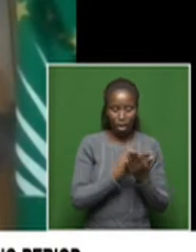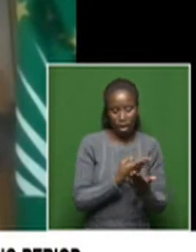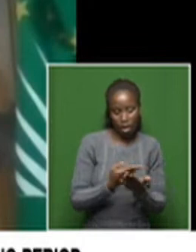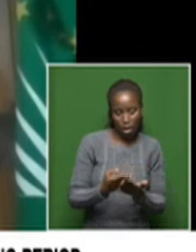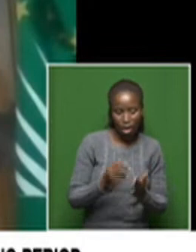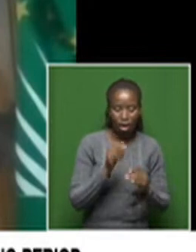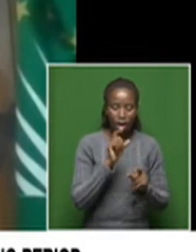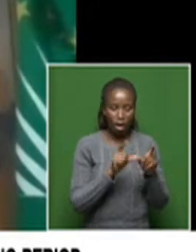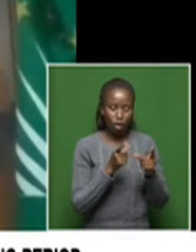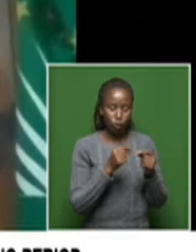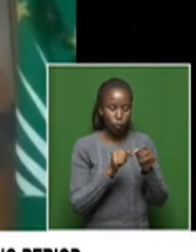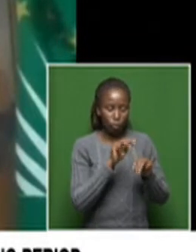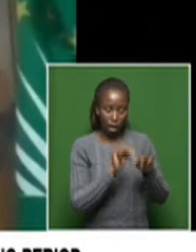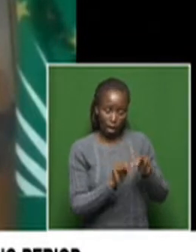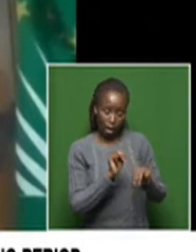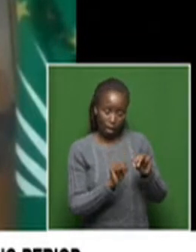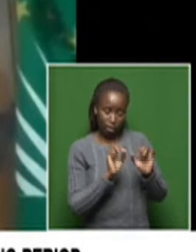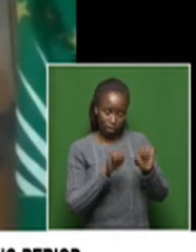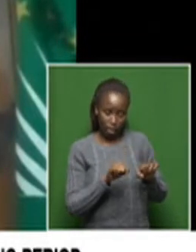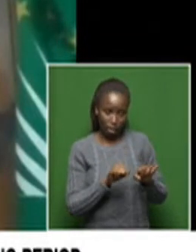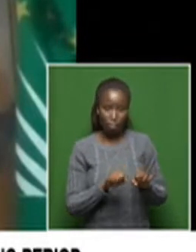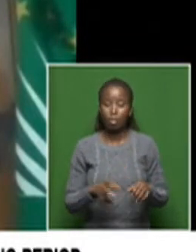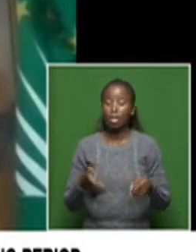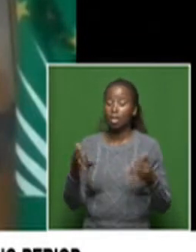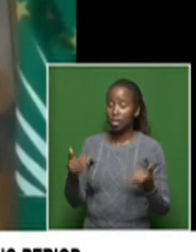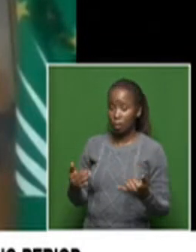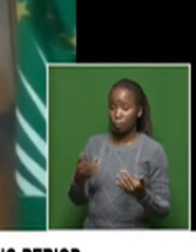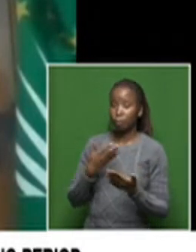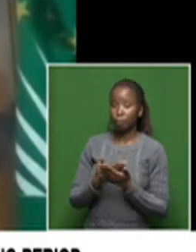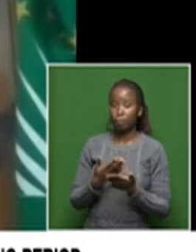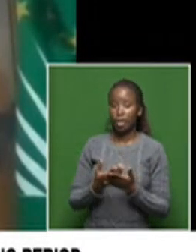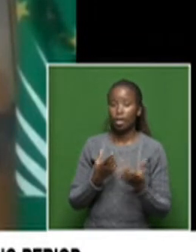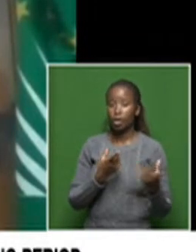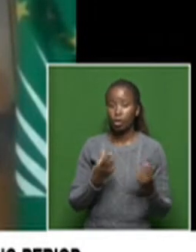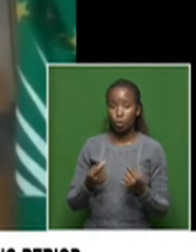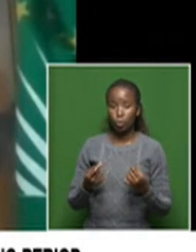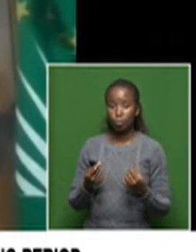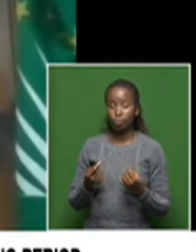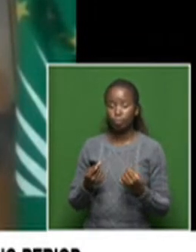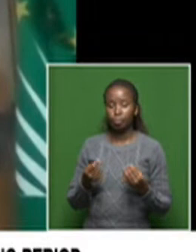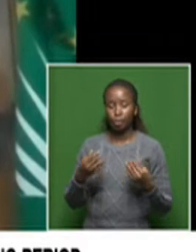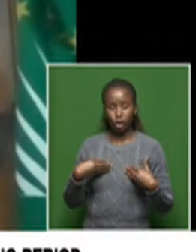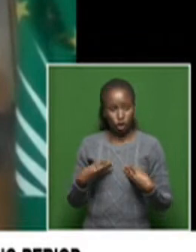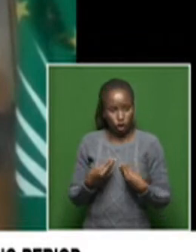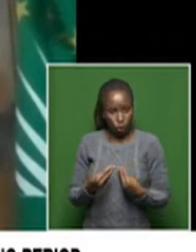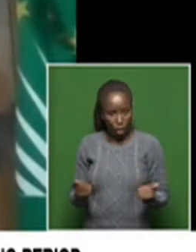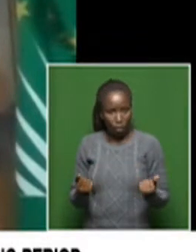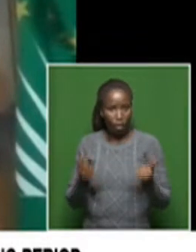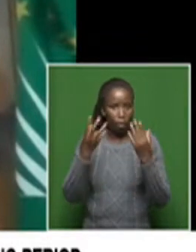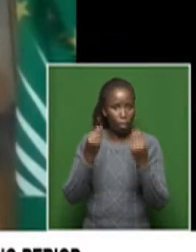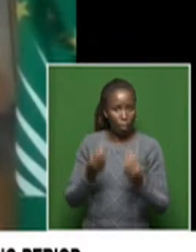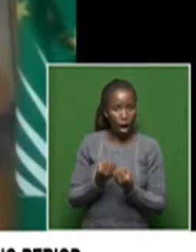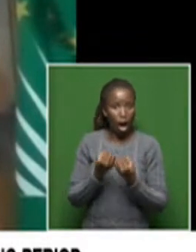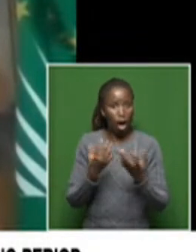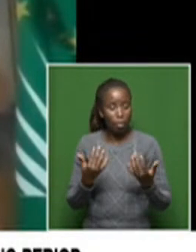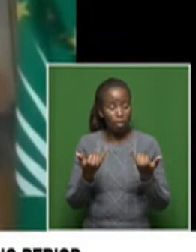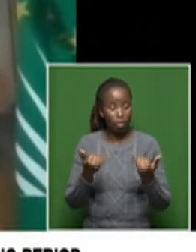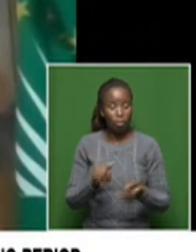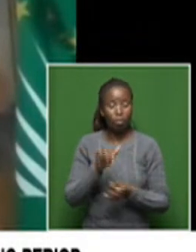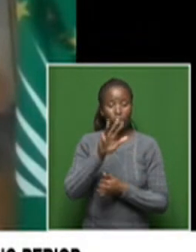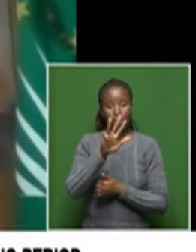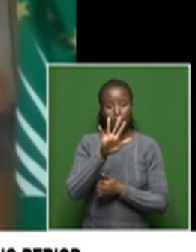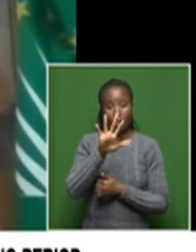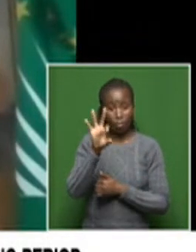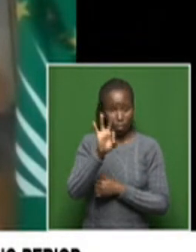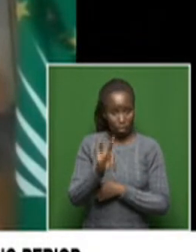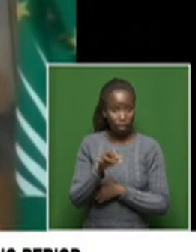talk about is to be able to give in terms of the recovery rate that has steadily at 95%, And I